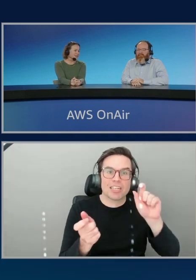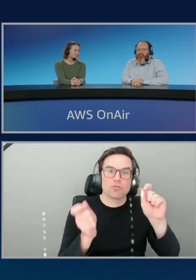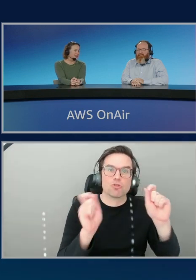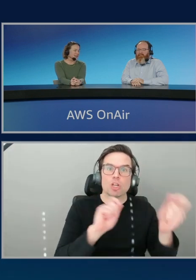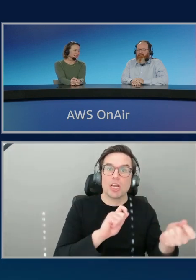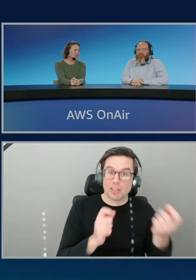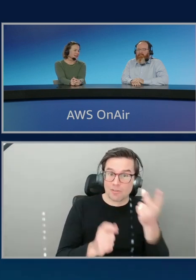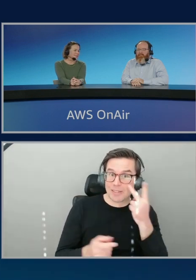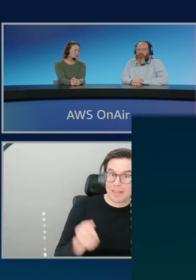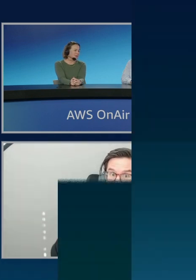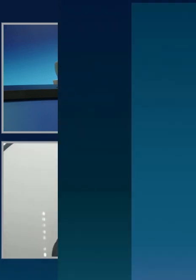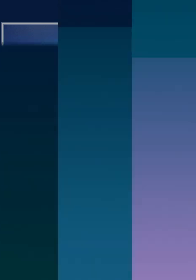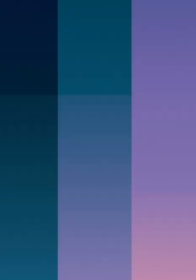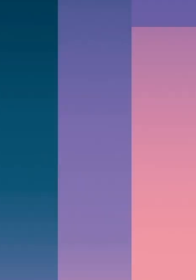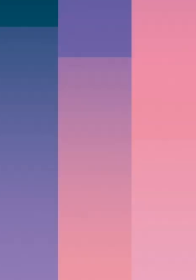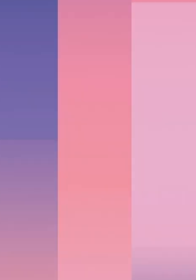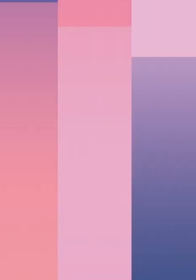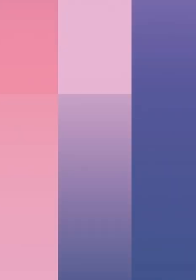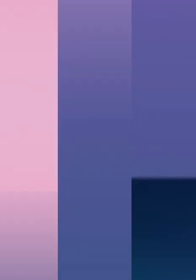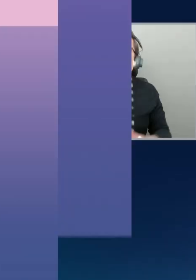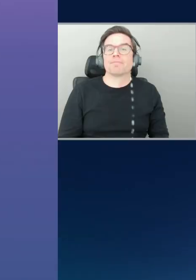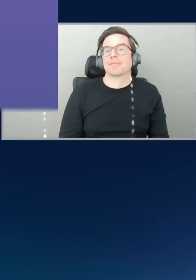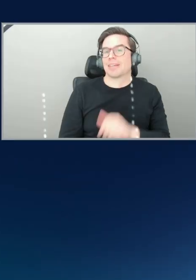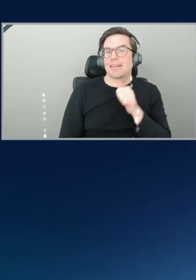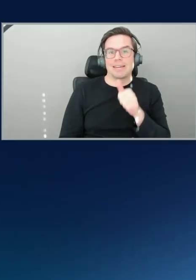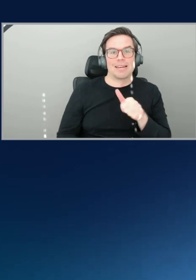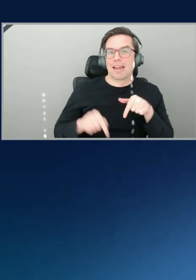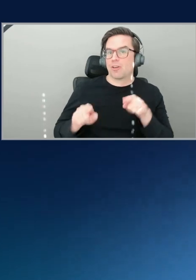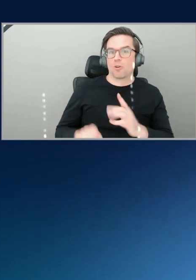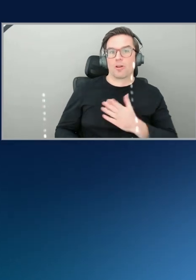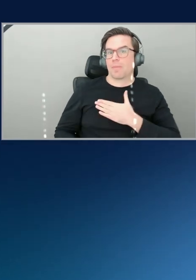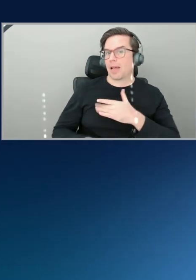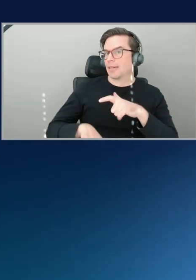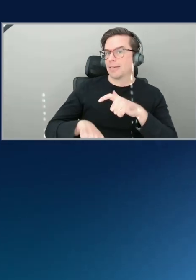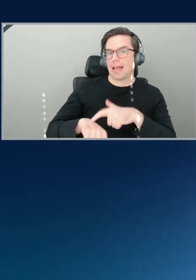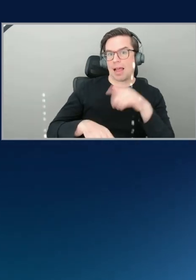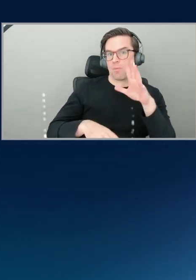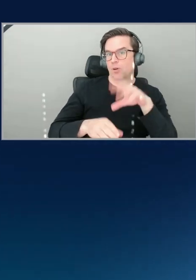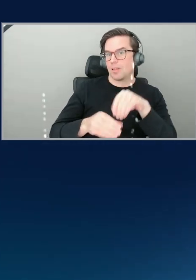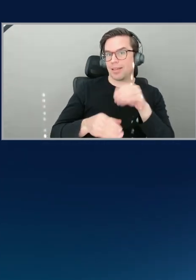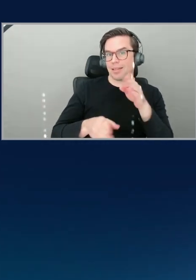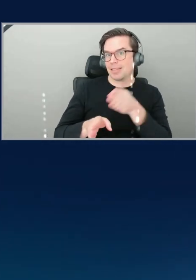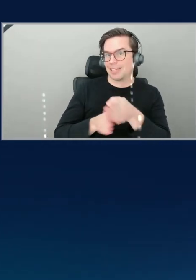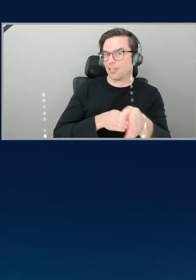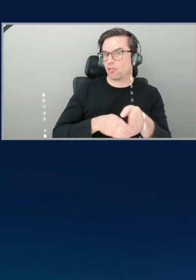has felt like a rate of change that has been new for me. Have you?